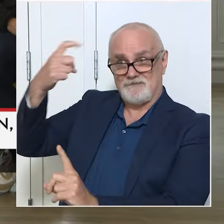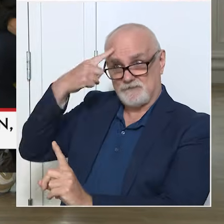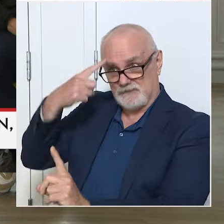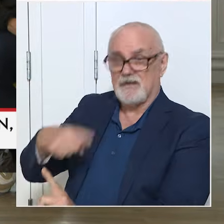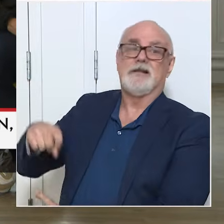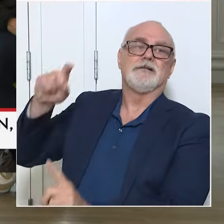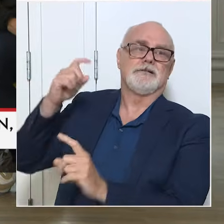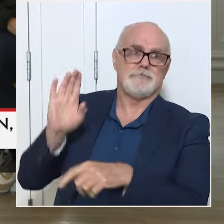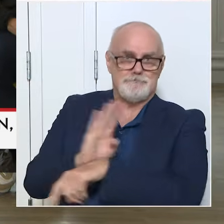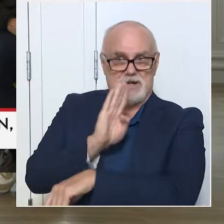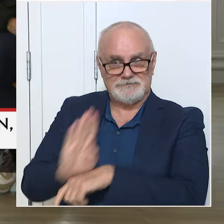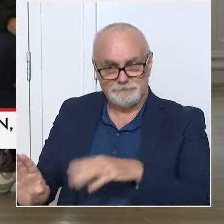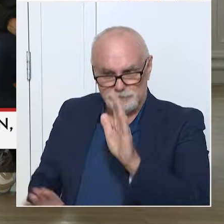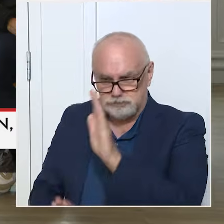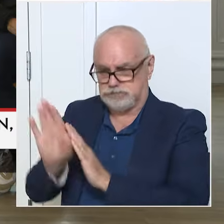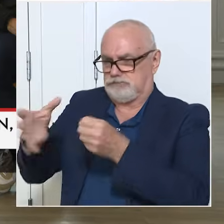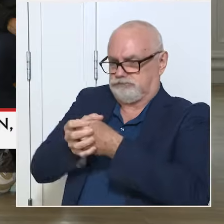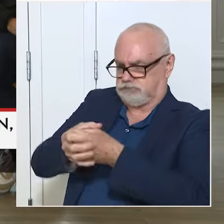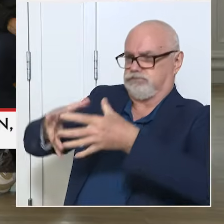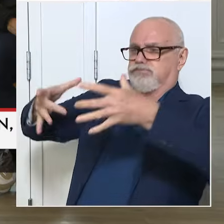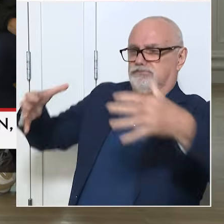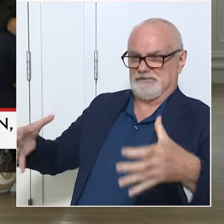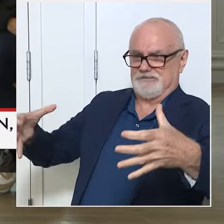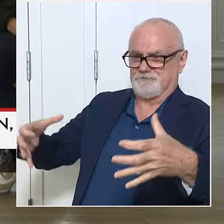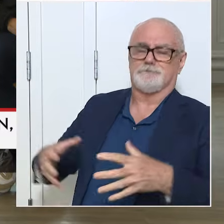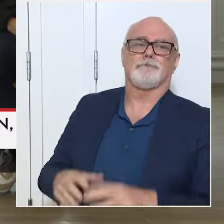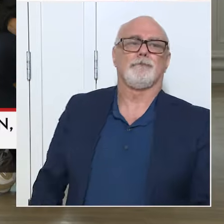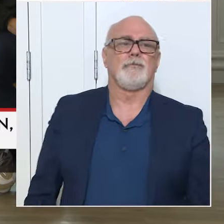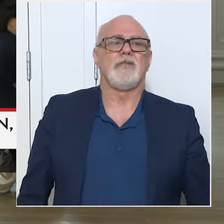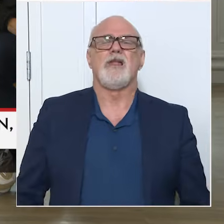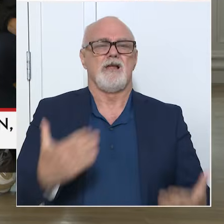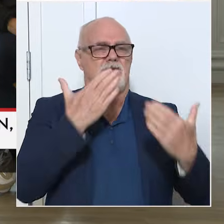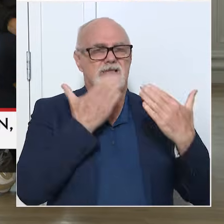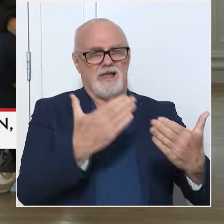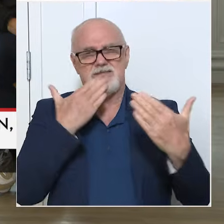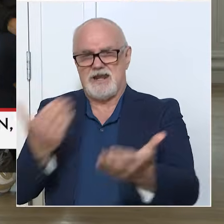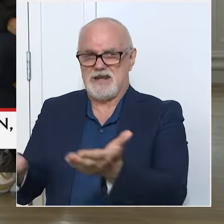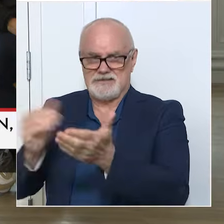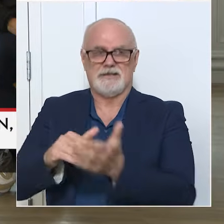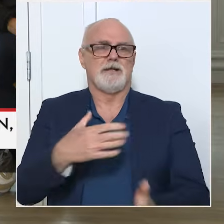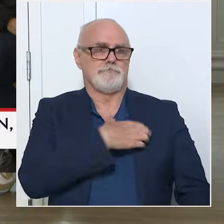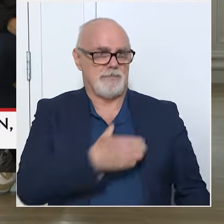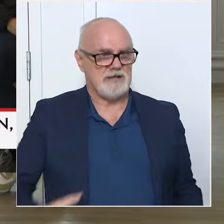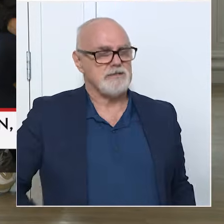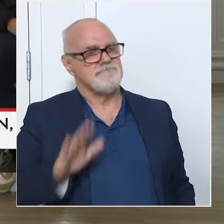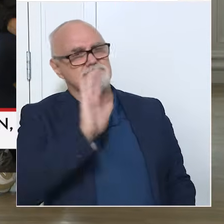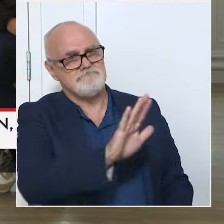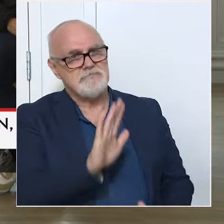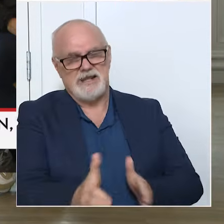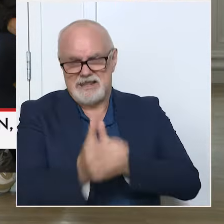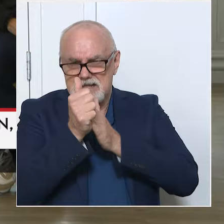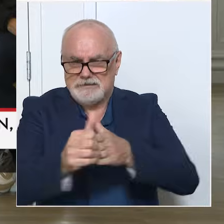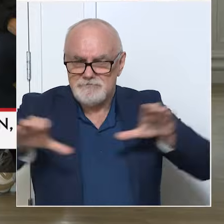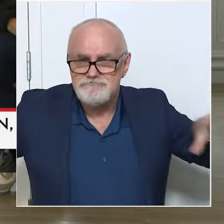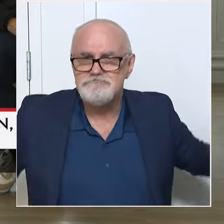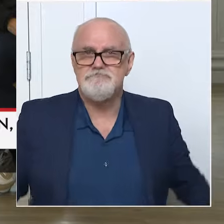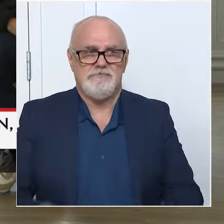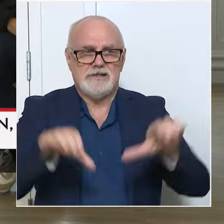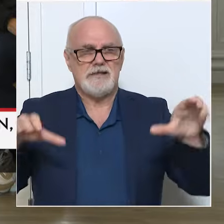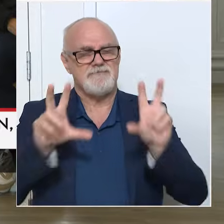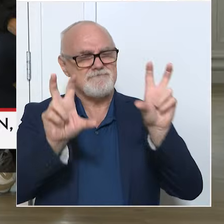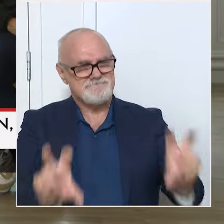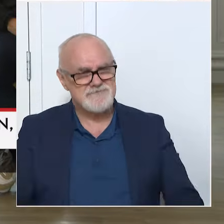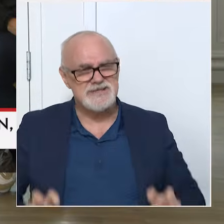thrive. Thank you again, Mayor Bowser, for your leadership and investment through the Growth Fund.